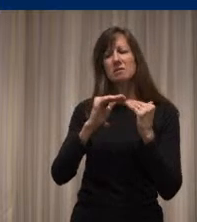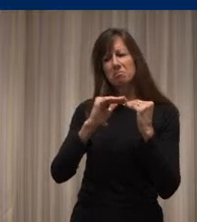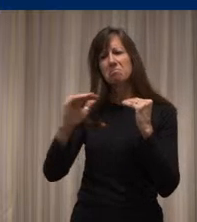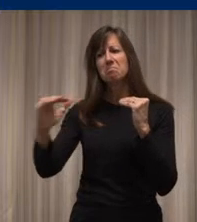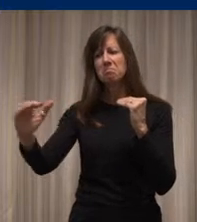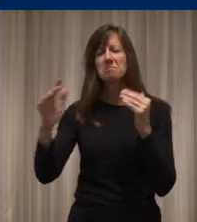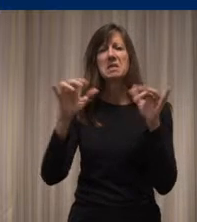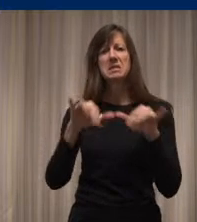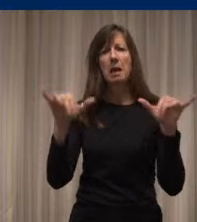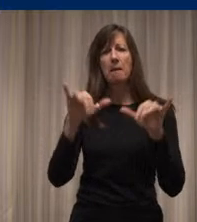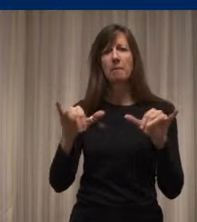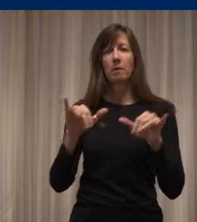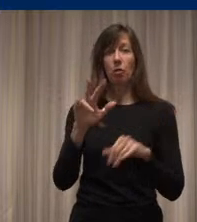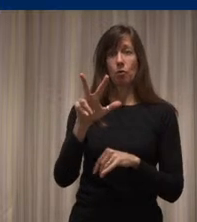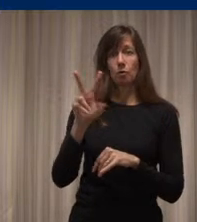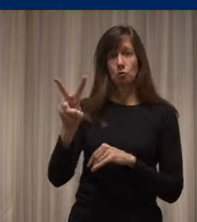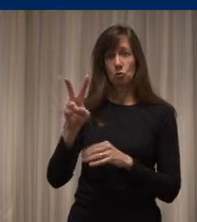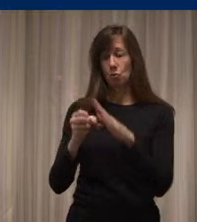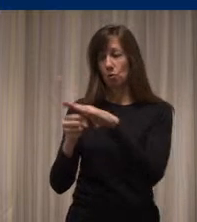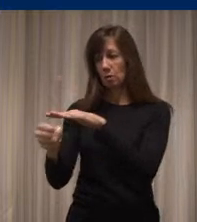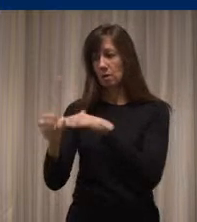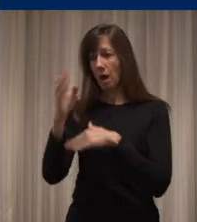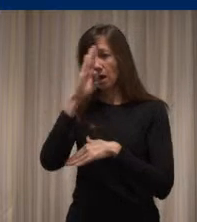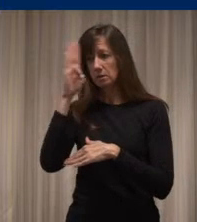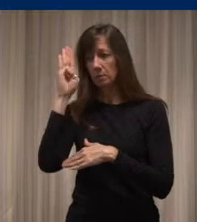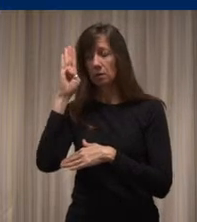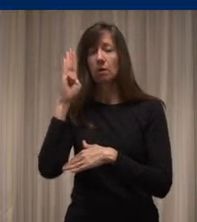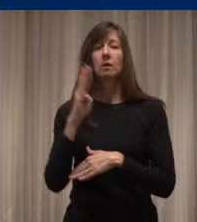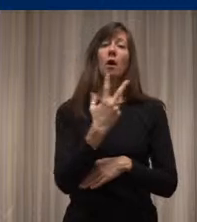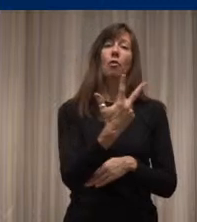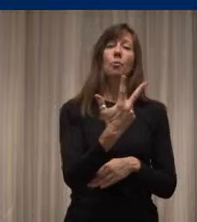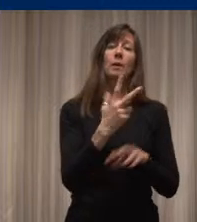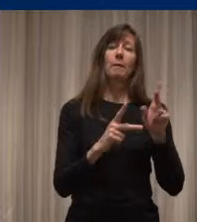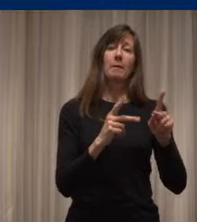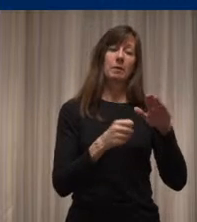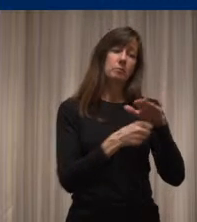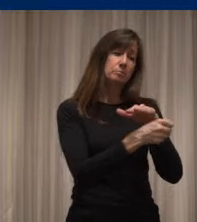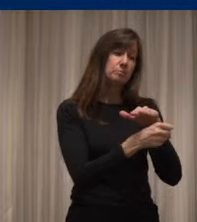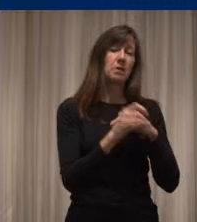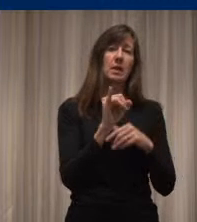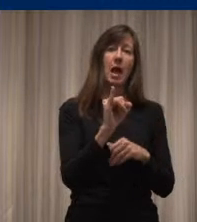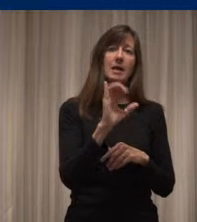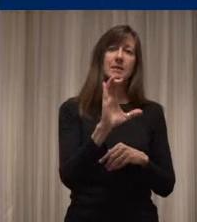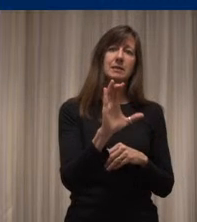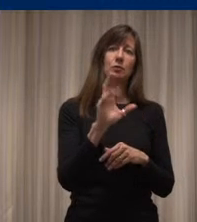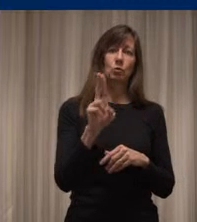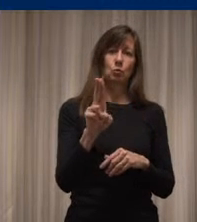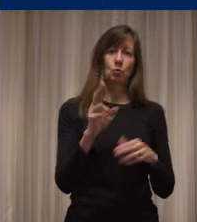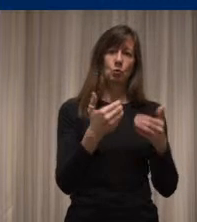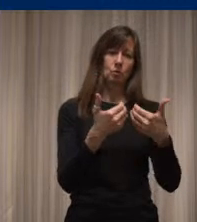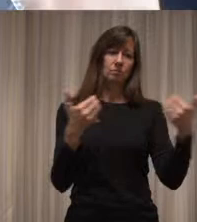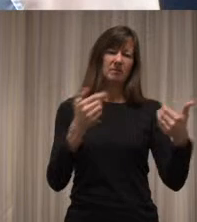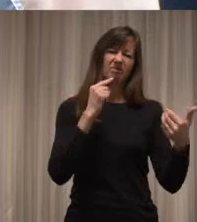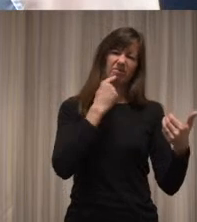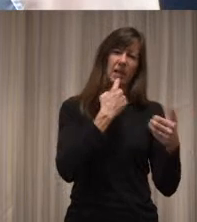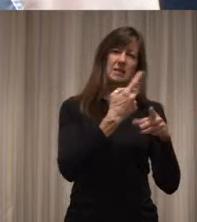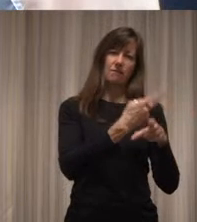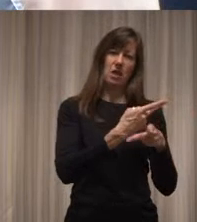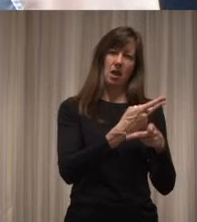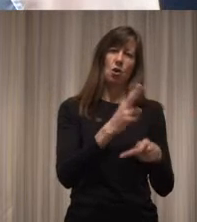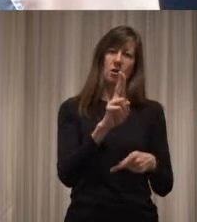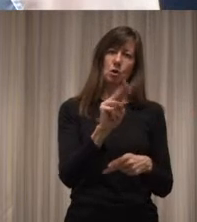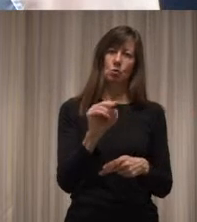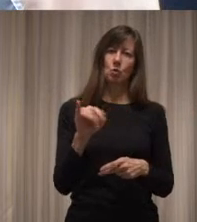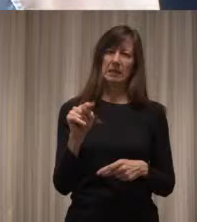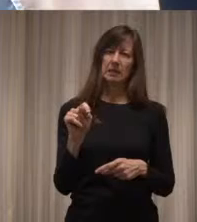32 hospitalized, 3 in the ICU. That is still quite high and very much harkens